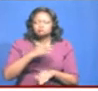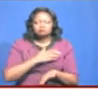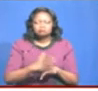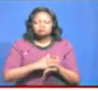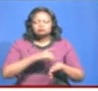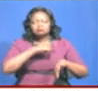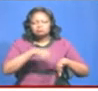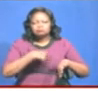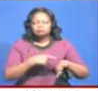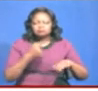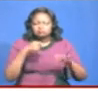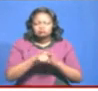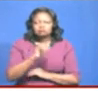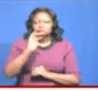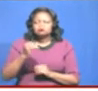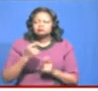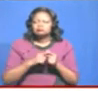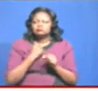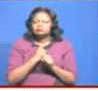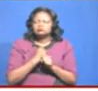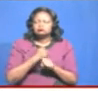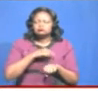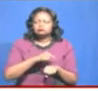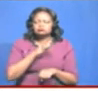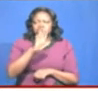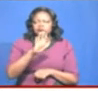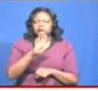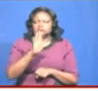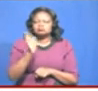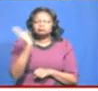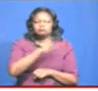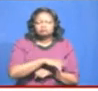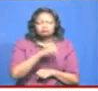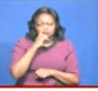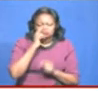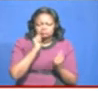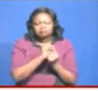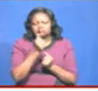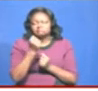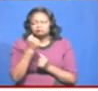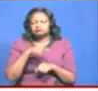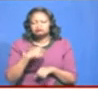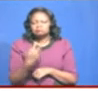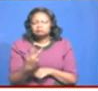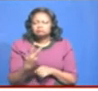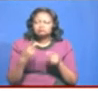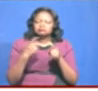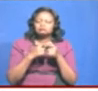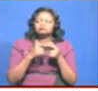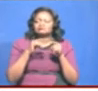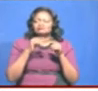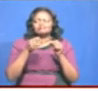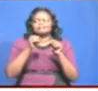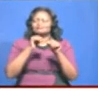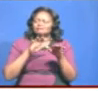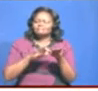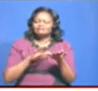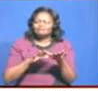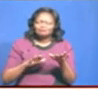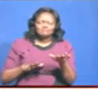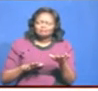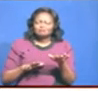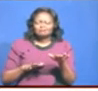entering town, you work for 5 hours, you go back home with another 2 hours, you're on the traffic for 4 hours, you work for 5 hours. It doesn't make sense.